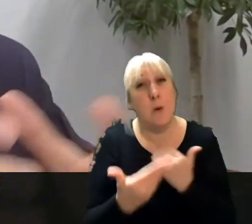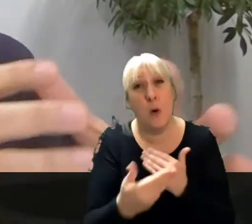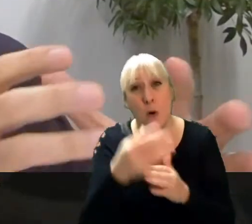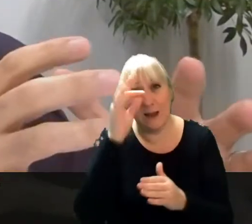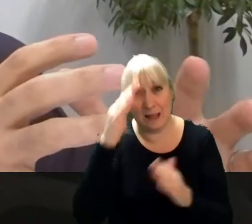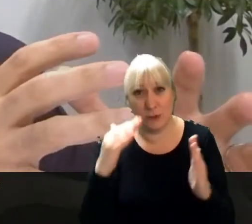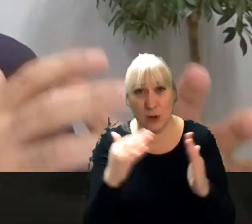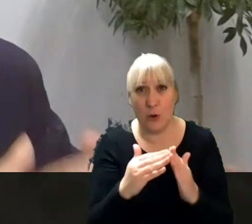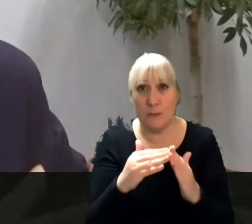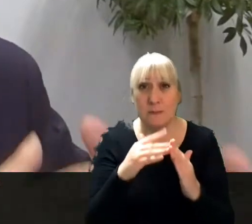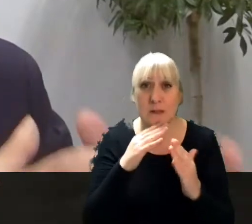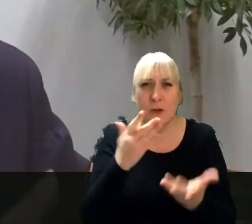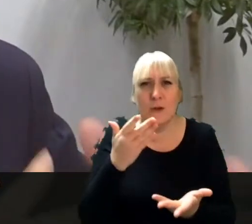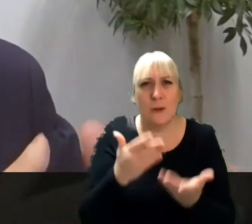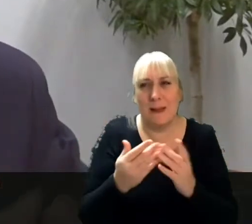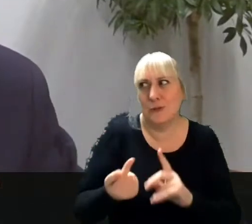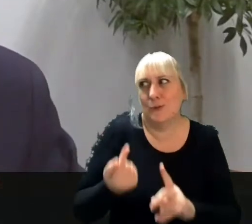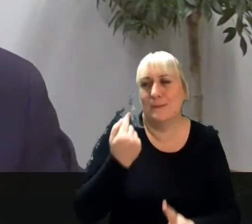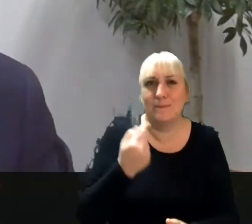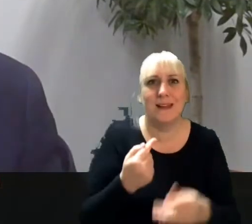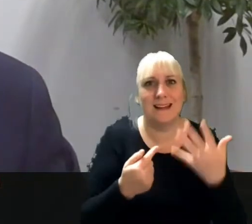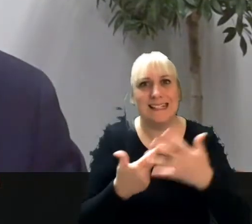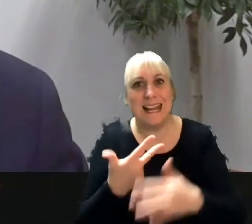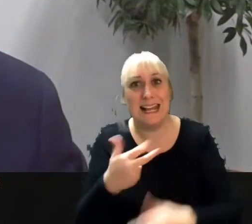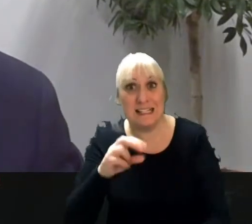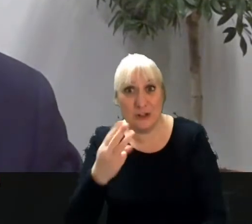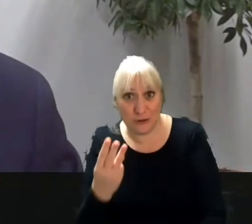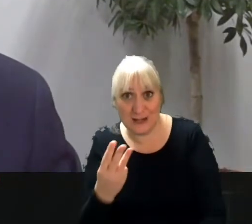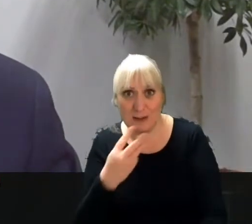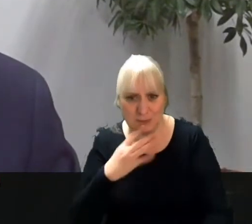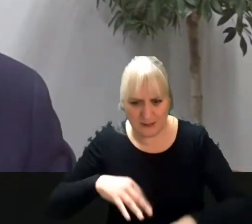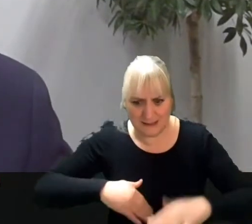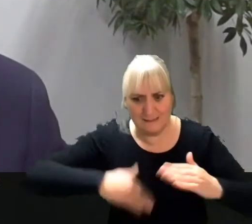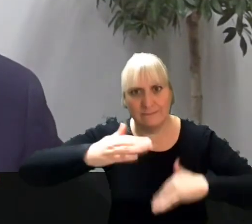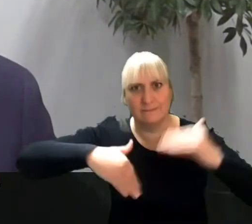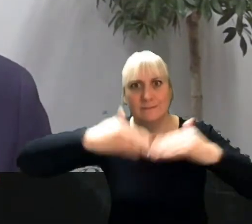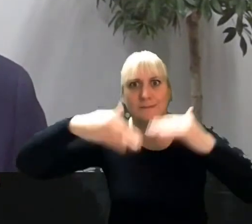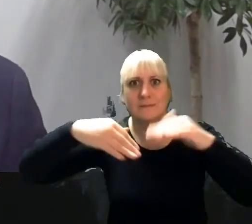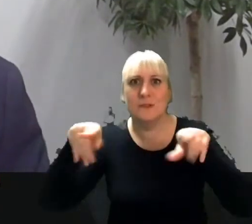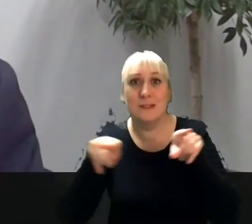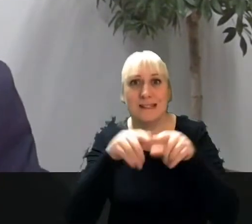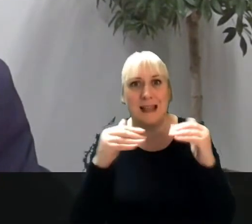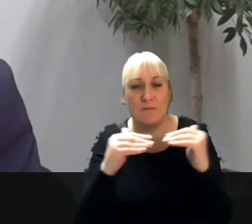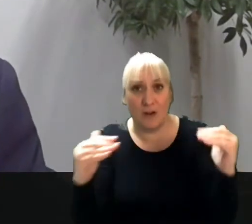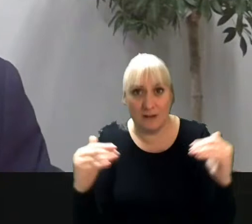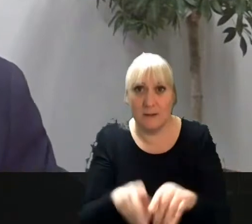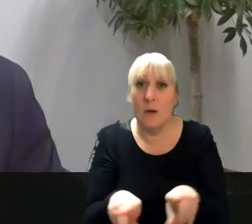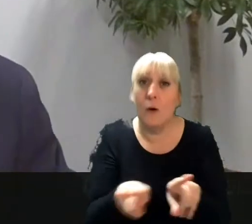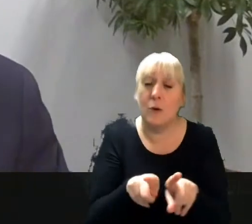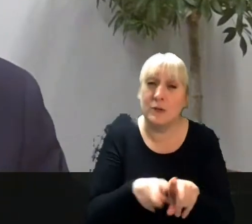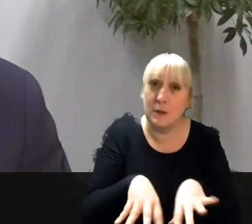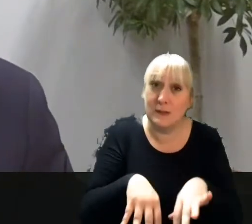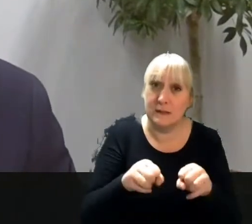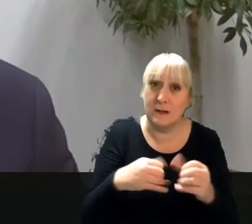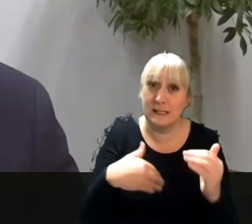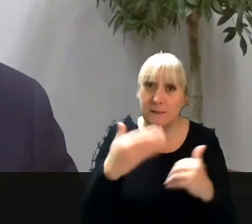1983. We've started building more homes for London Living Rent, but also we've started building homes that are shared ownership, part buy, part rent. We can't be building homes